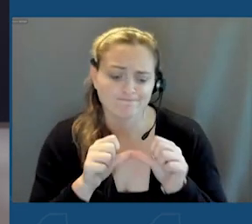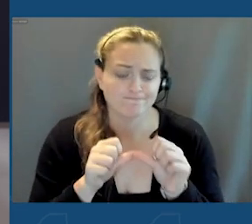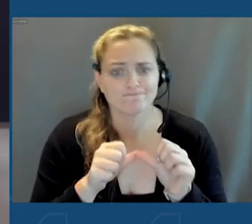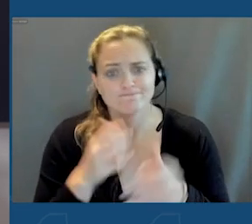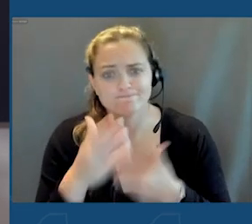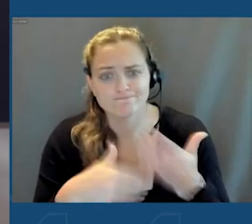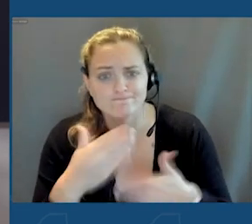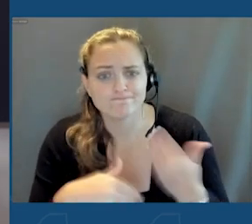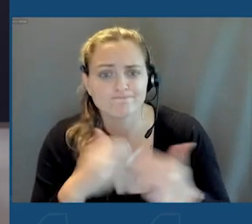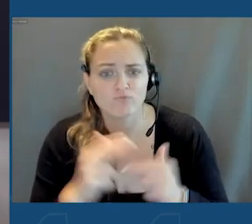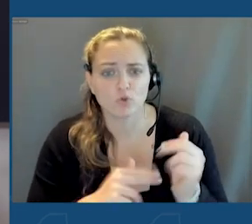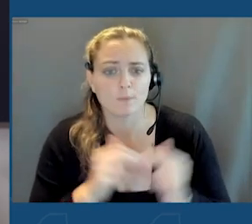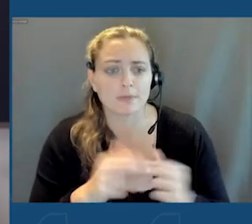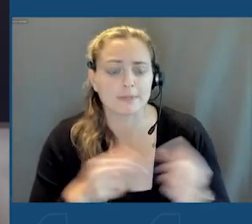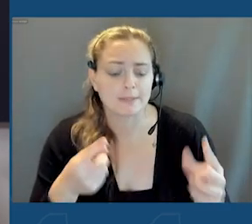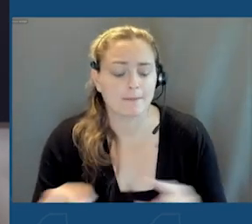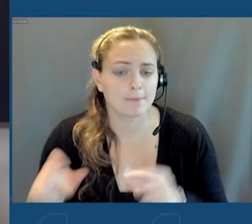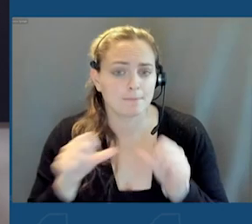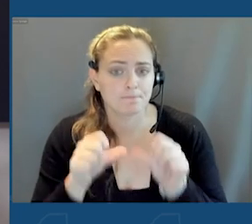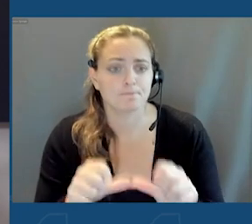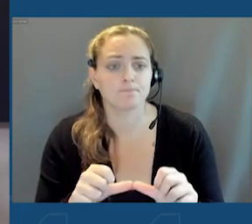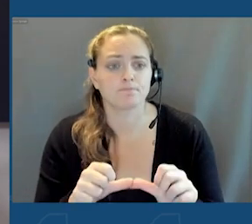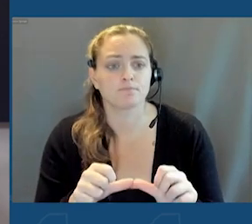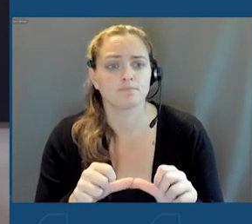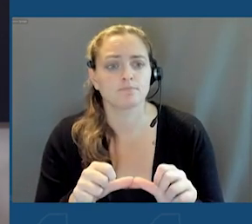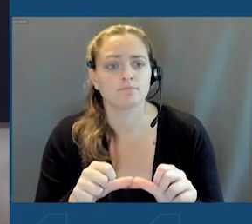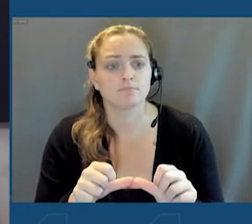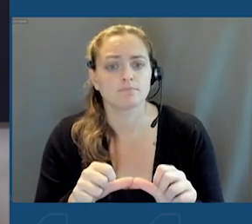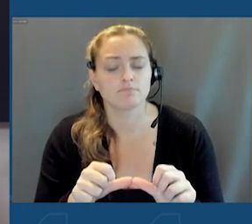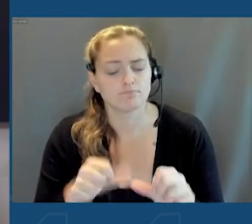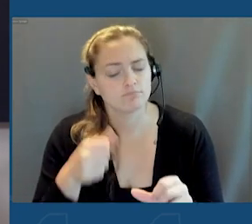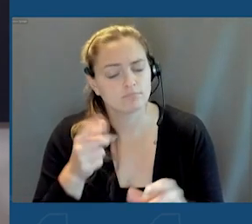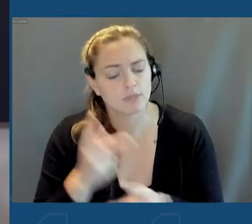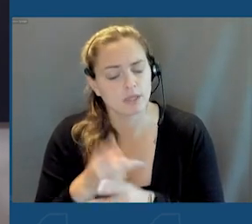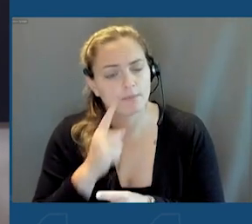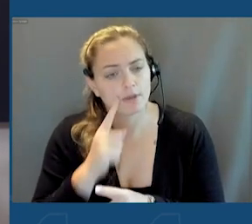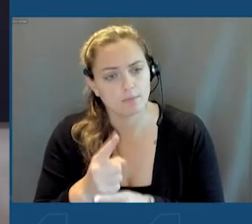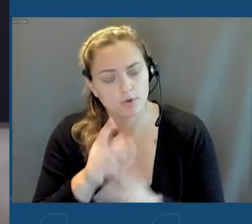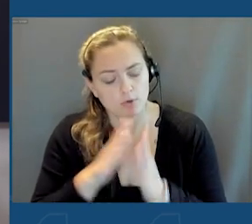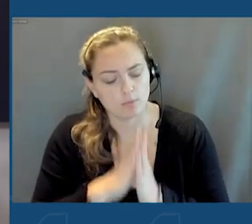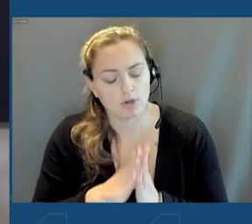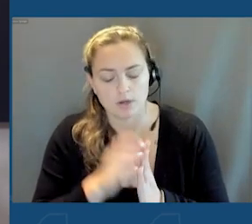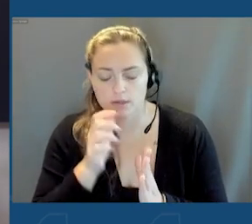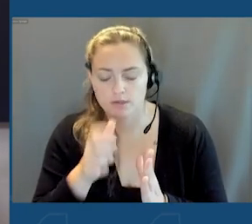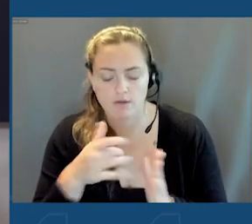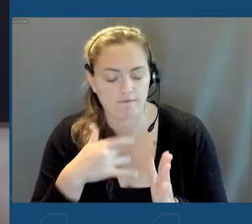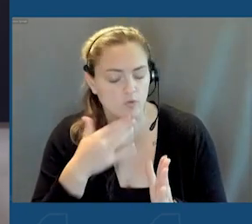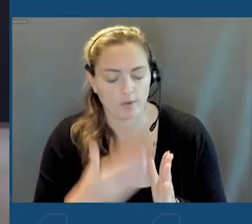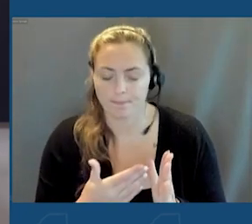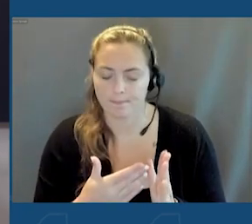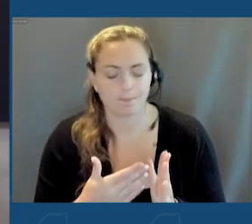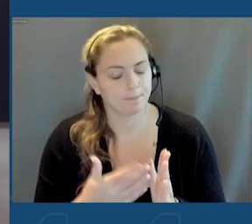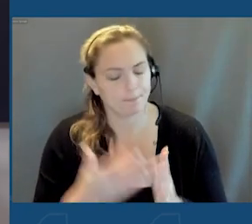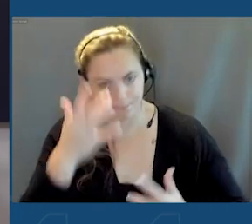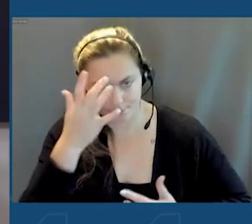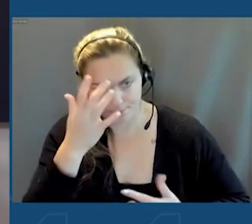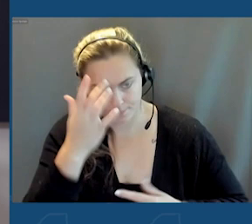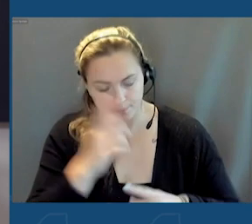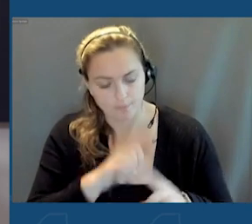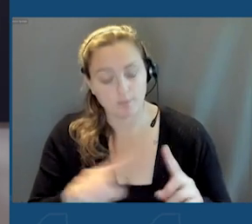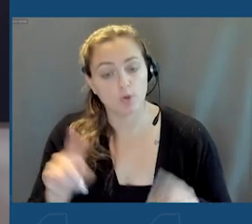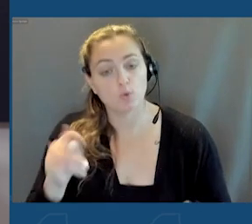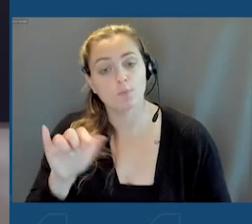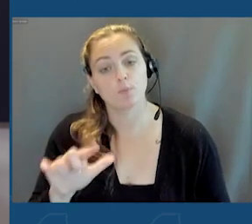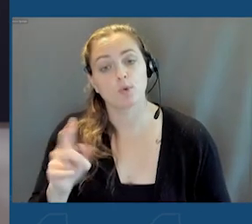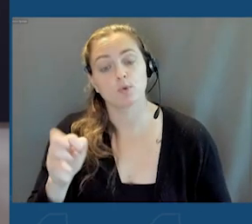building going. And you all keep him in your prayers, because he is under the weather. That's why he's not here. But to Paul Jeffers Jr. and